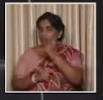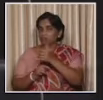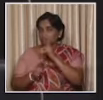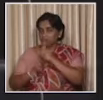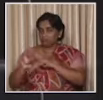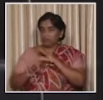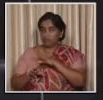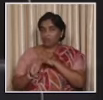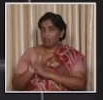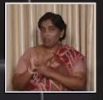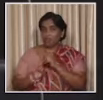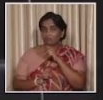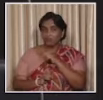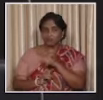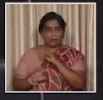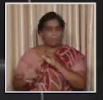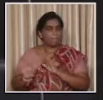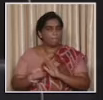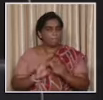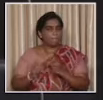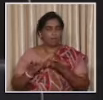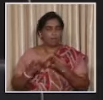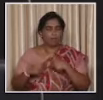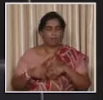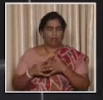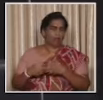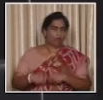to, there is a big problem with the